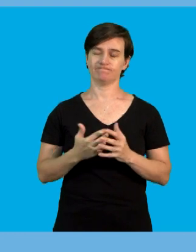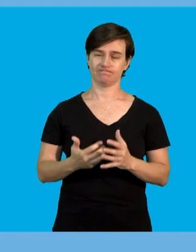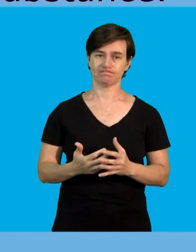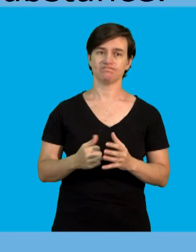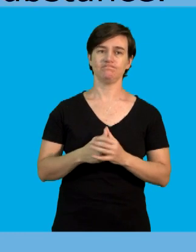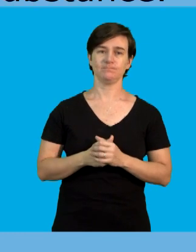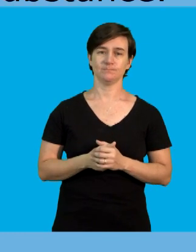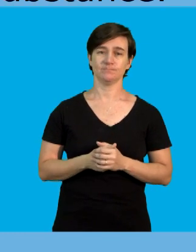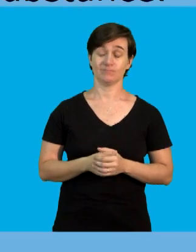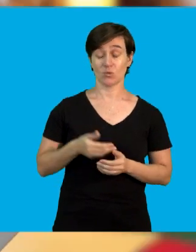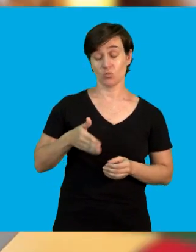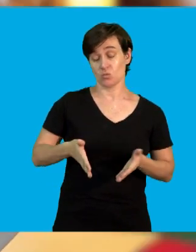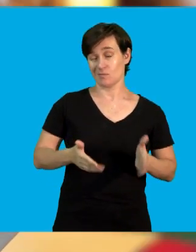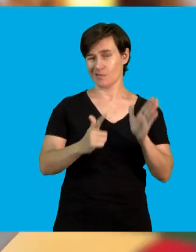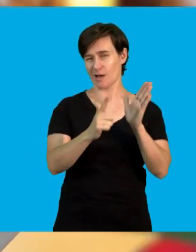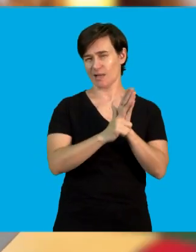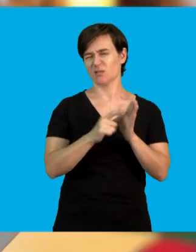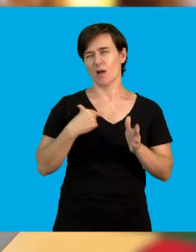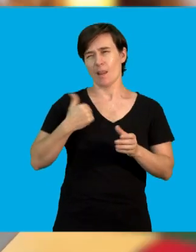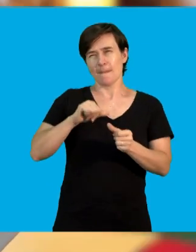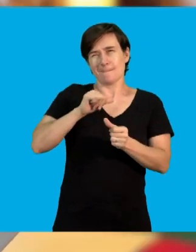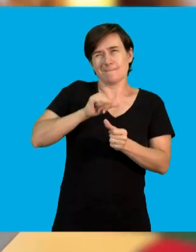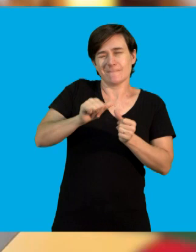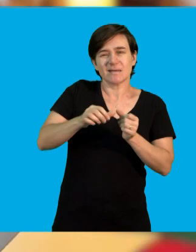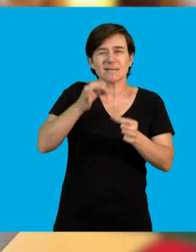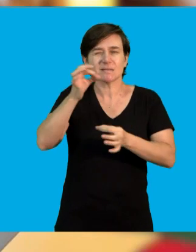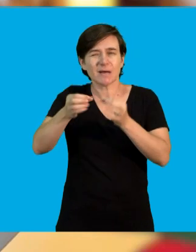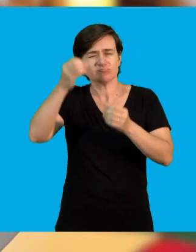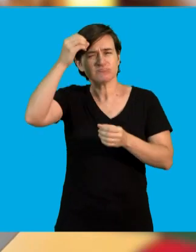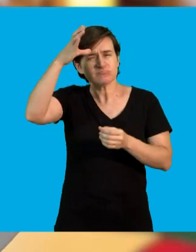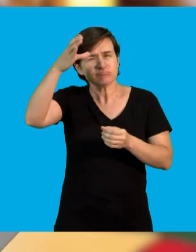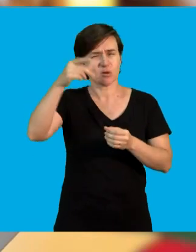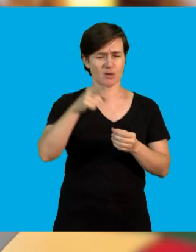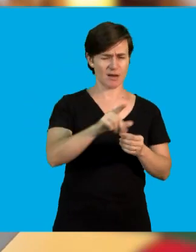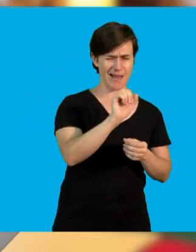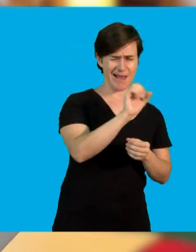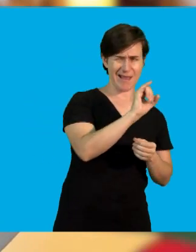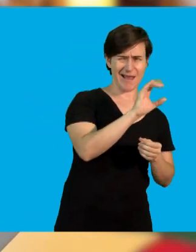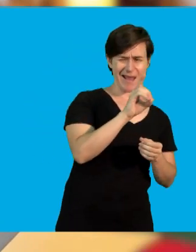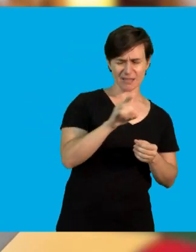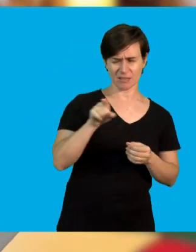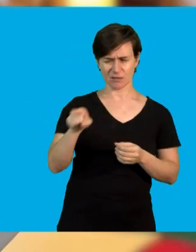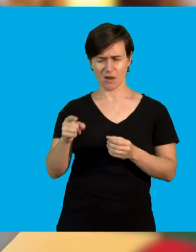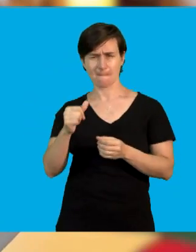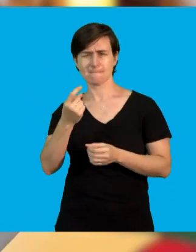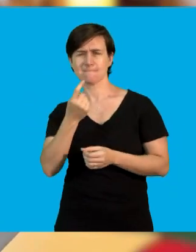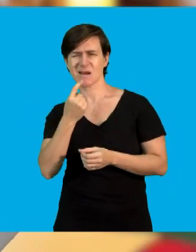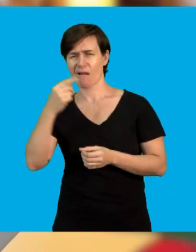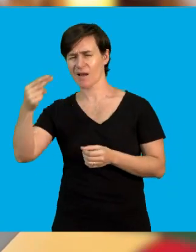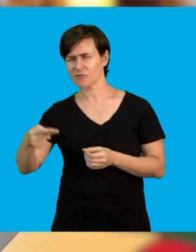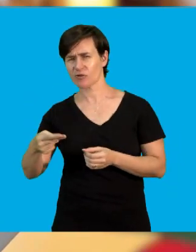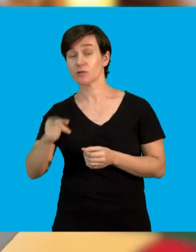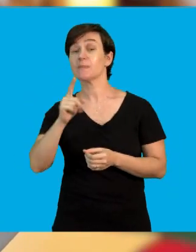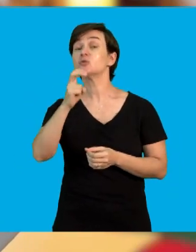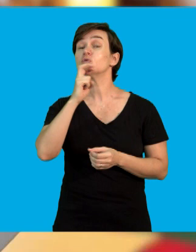So throughout this lesson, to better explain the concept of the reaction between an acid and the metal hydroxide, we're going